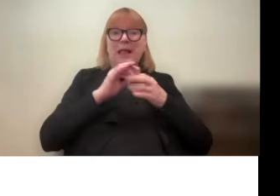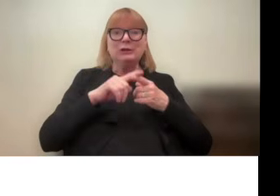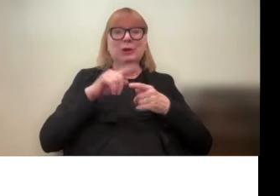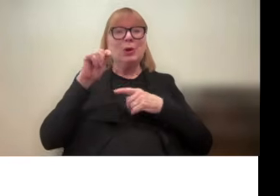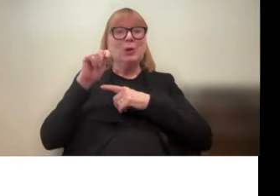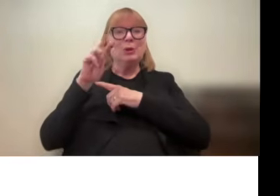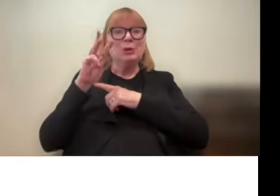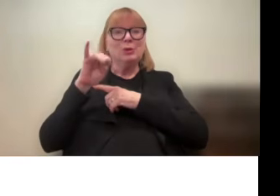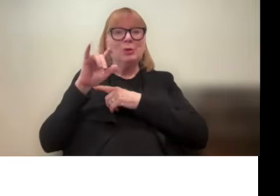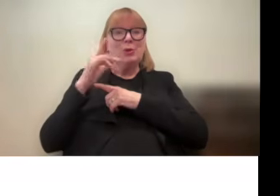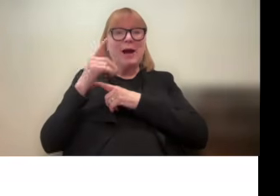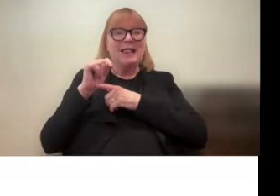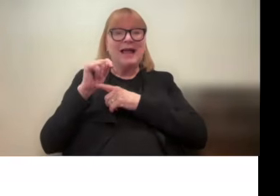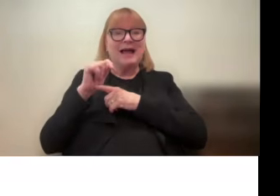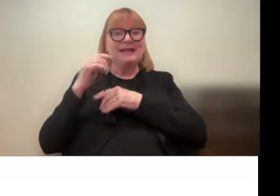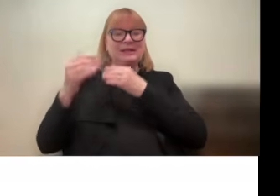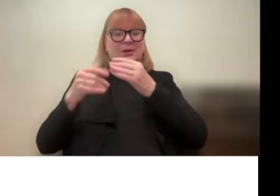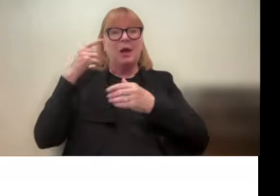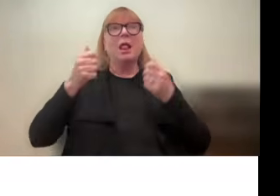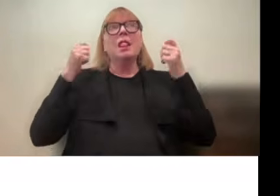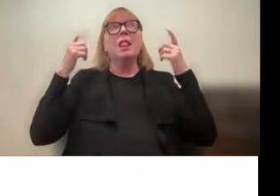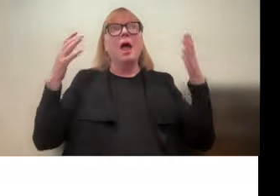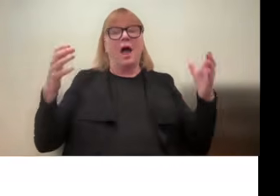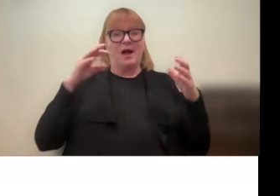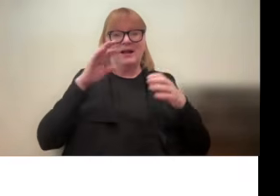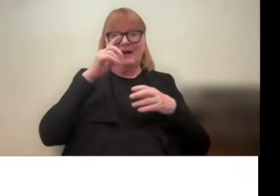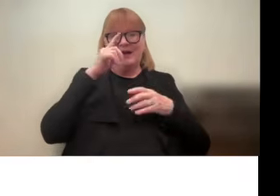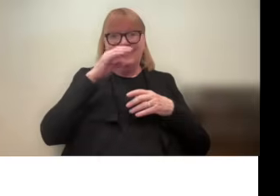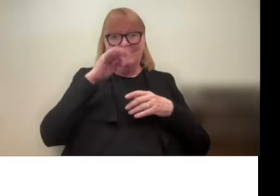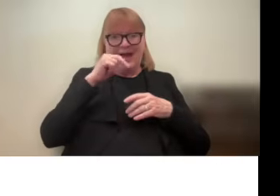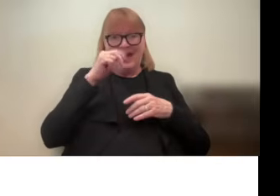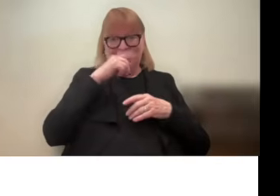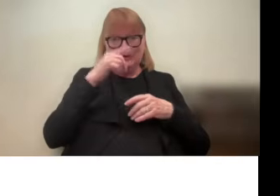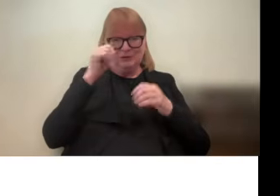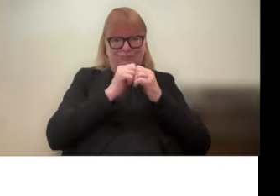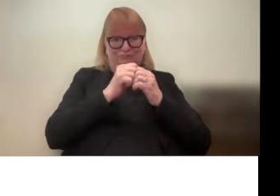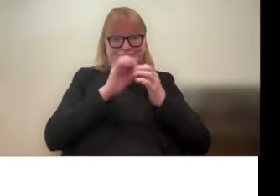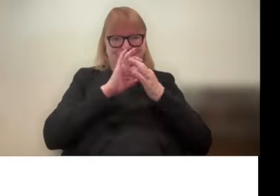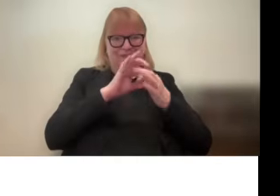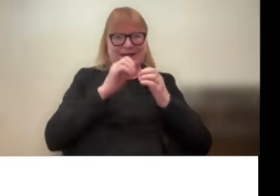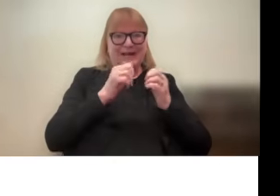Twilight series because there's a huge amount of fan fiction on the internet about Twilight.